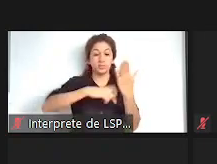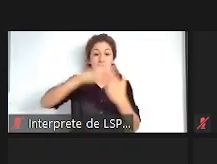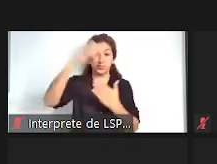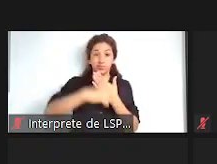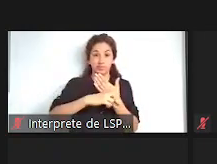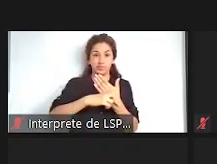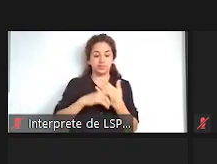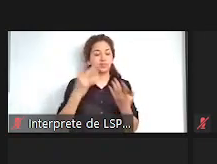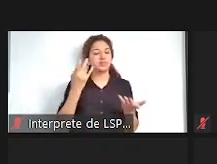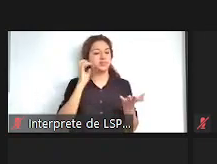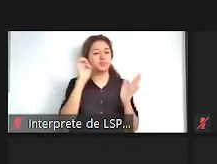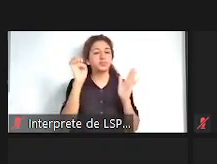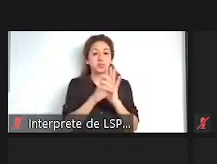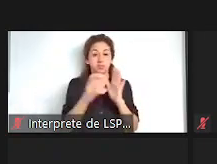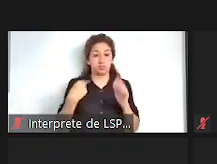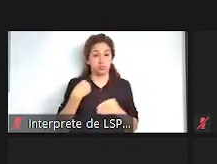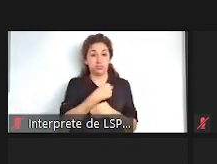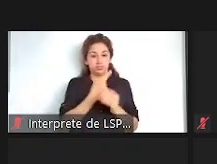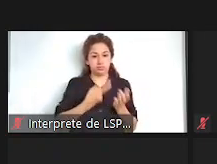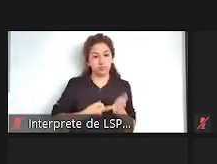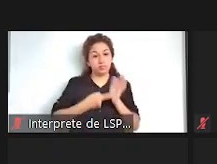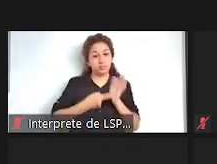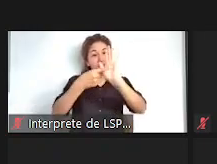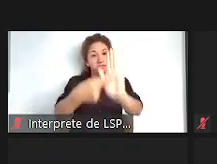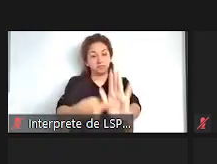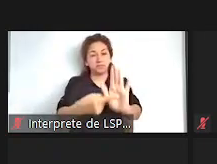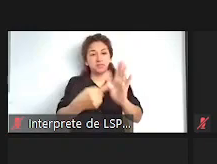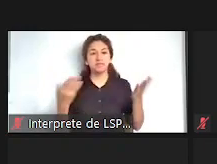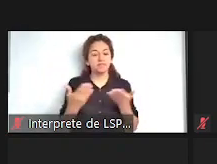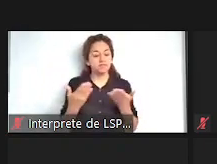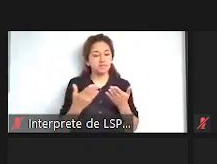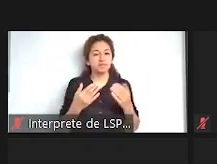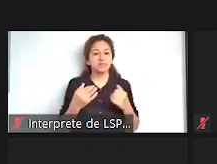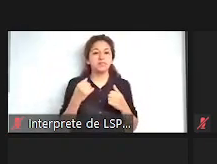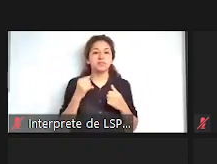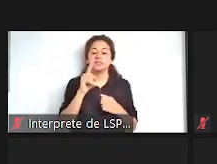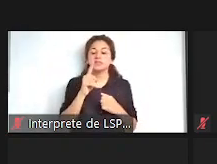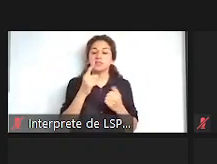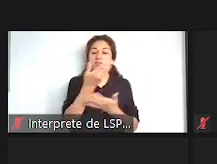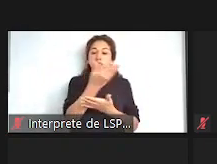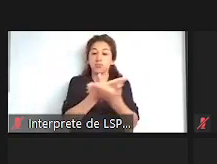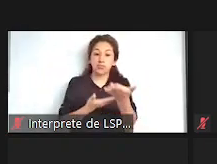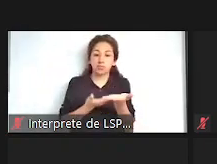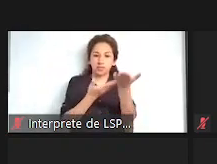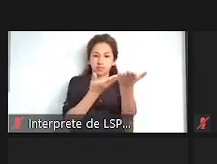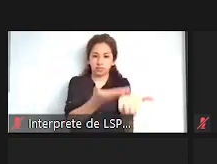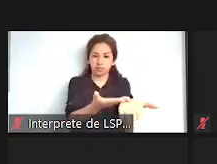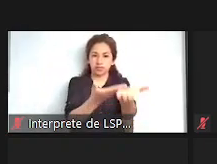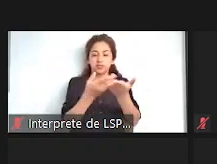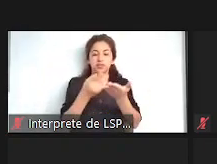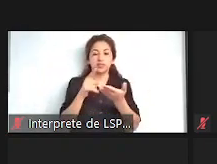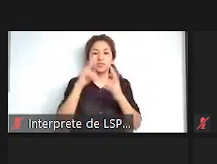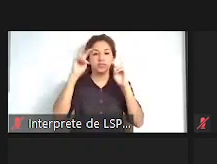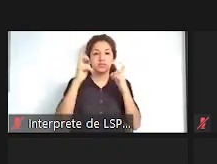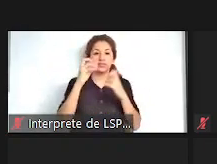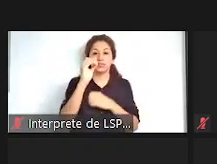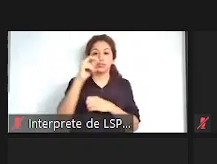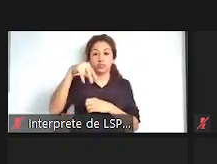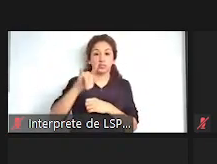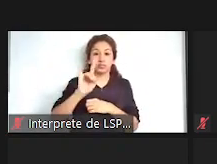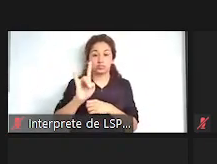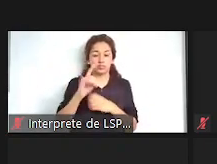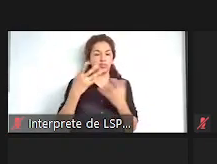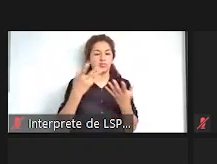national plan action plan and we represented our position on matter of business and human